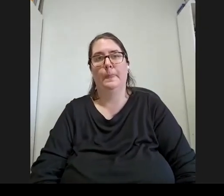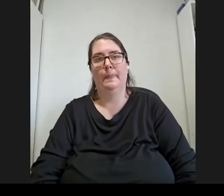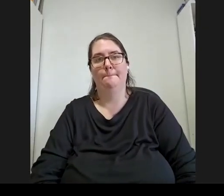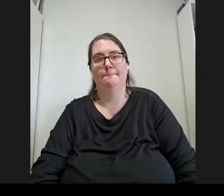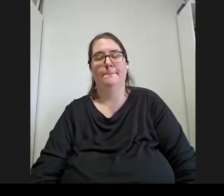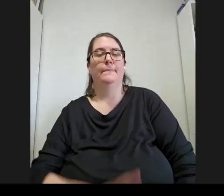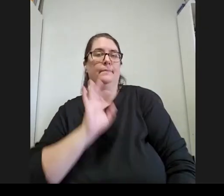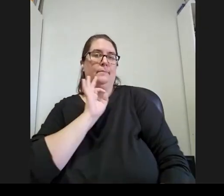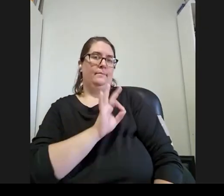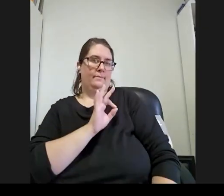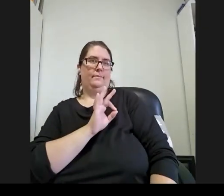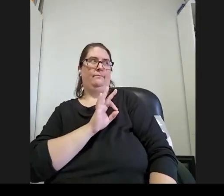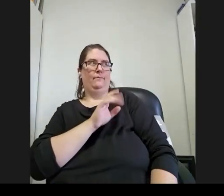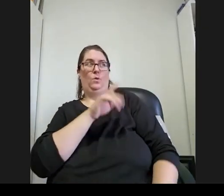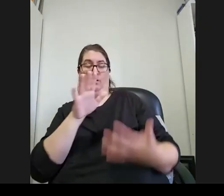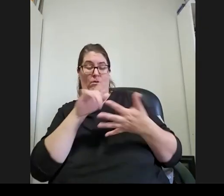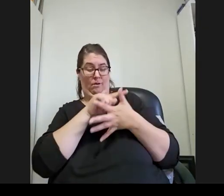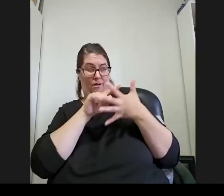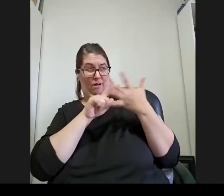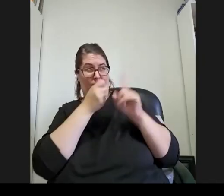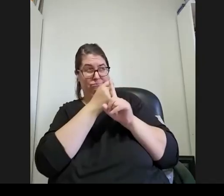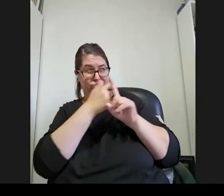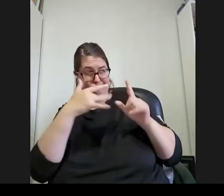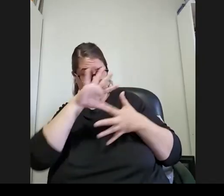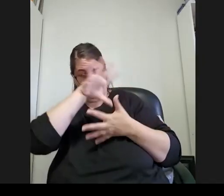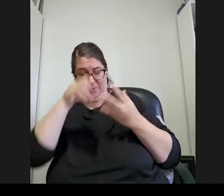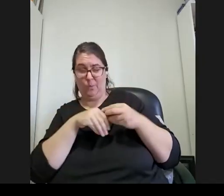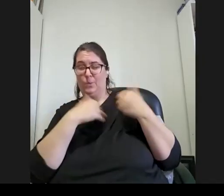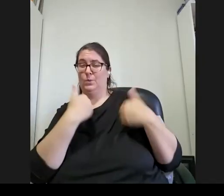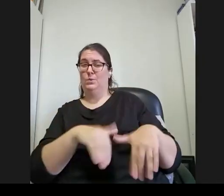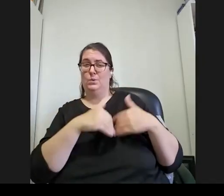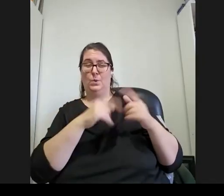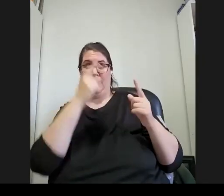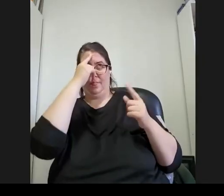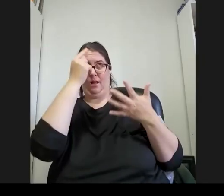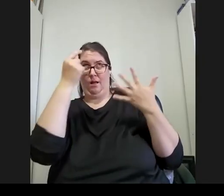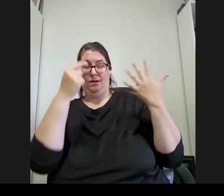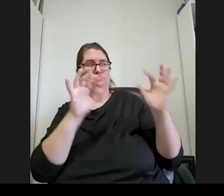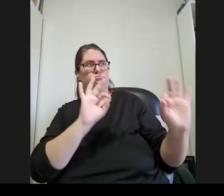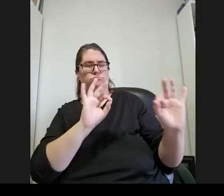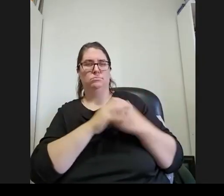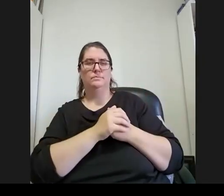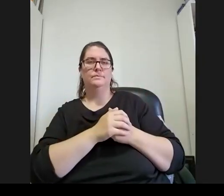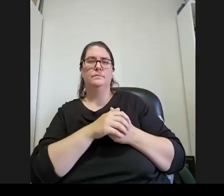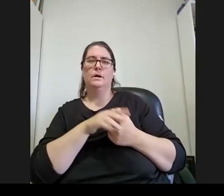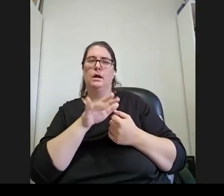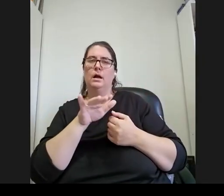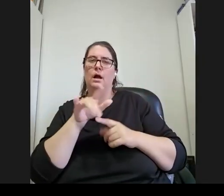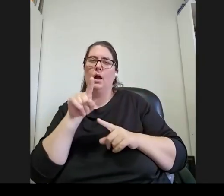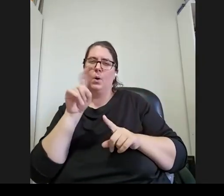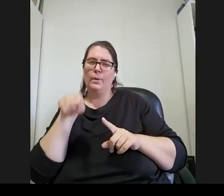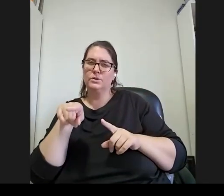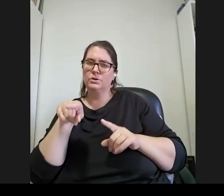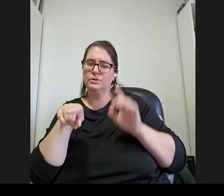Excellent. You really have covered so much with the tool, thinking about all those pieces. Um, there's a question